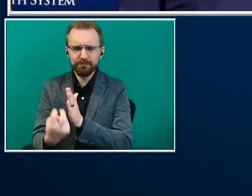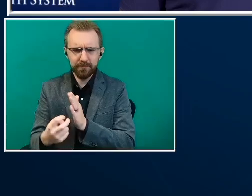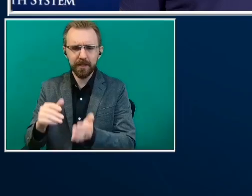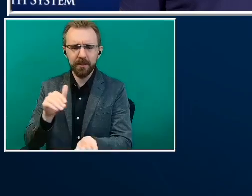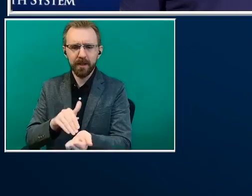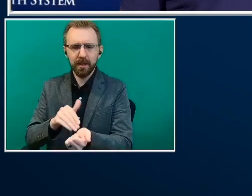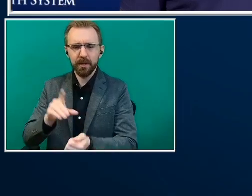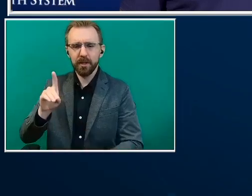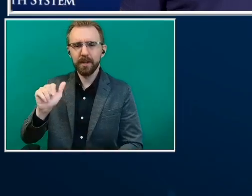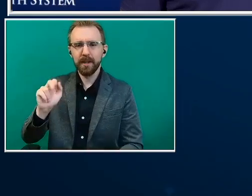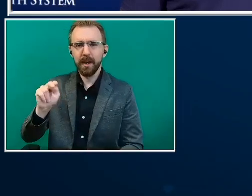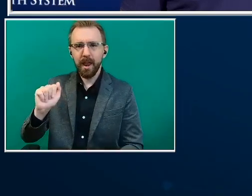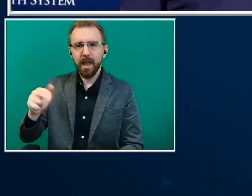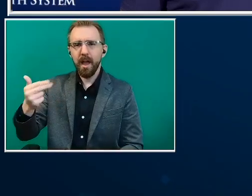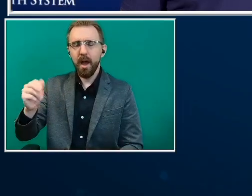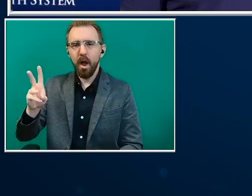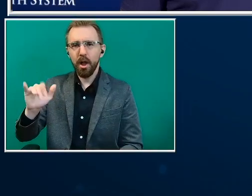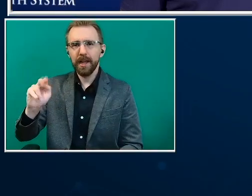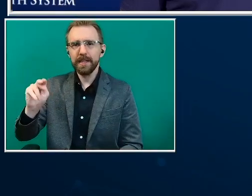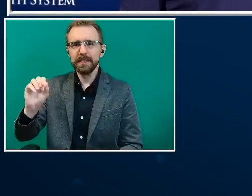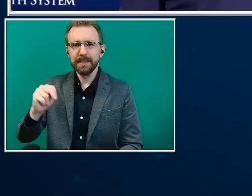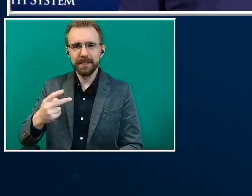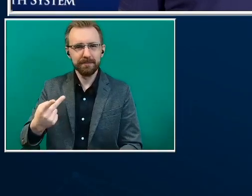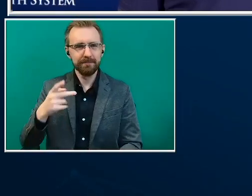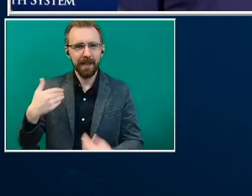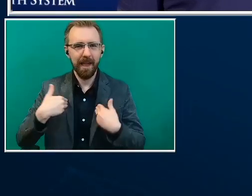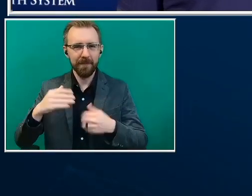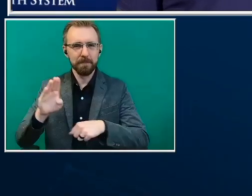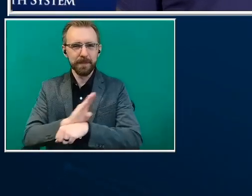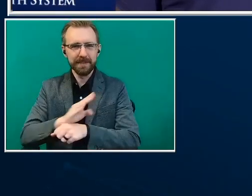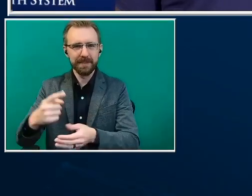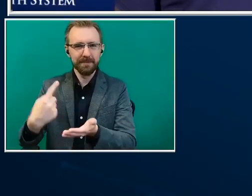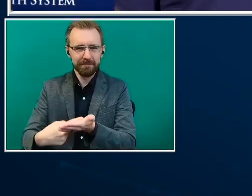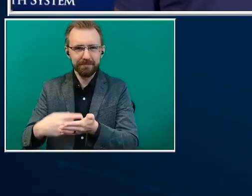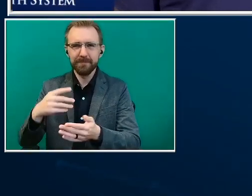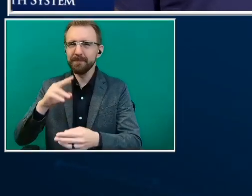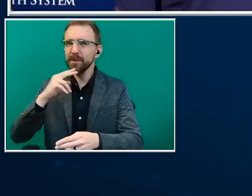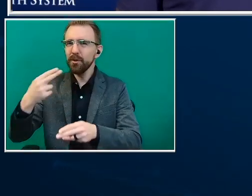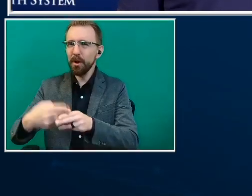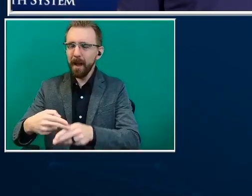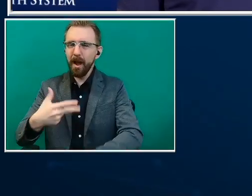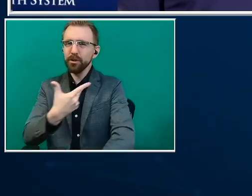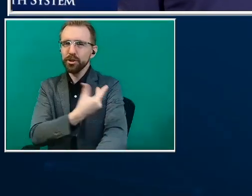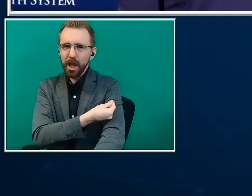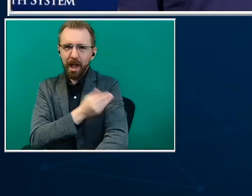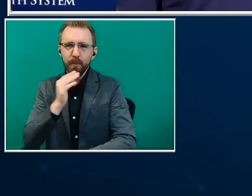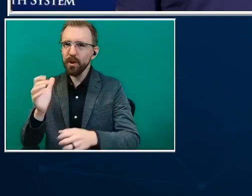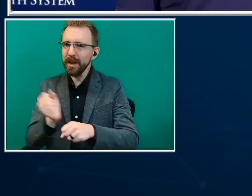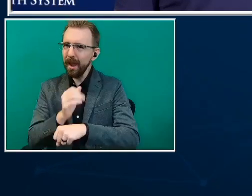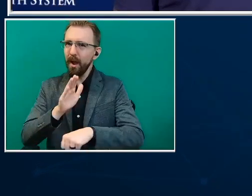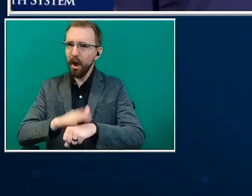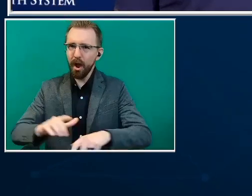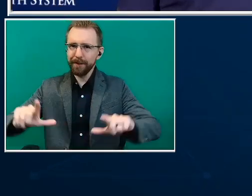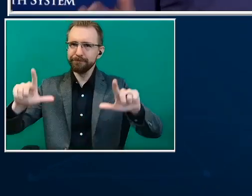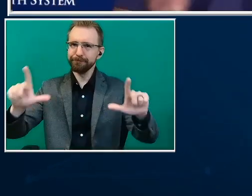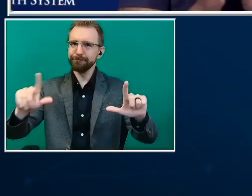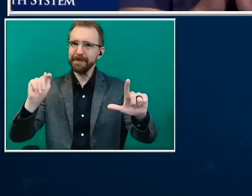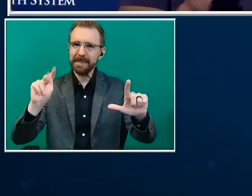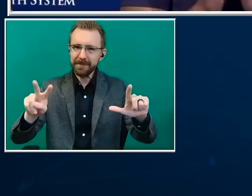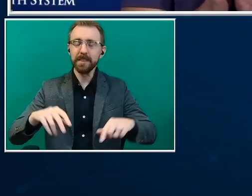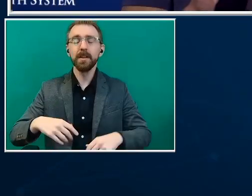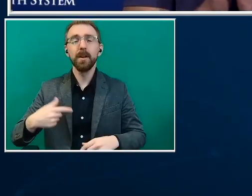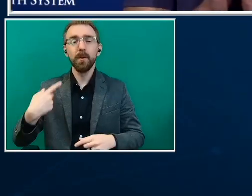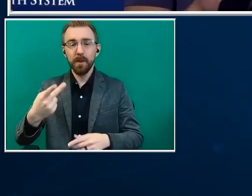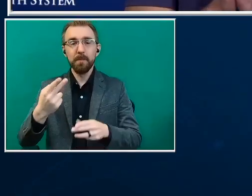have some business to attend to. We've been talking about getting our shots, and then we were going to get them on the air. Well, Dana and I are both getting COVID and